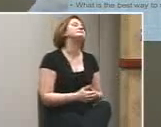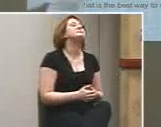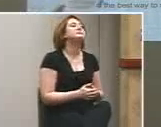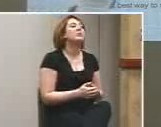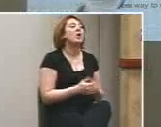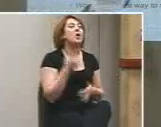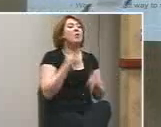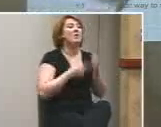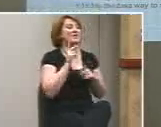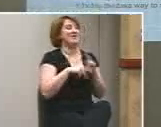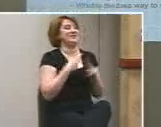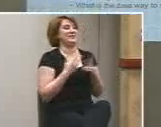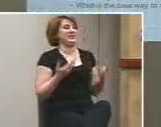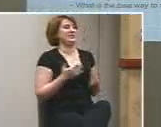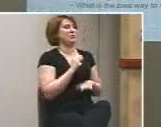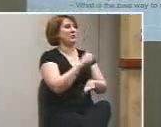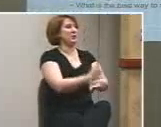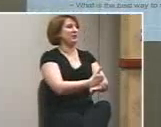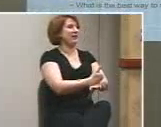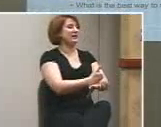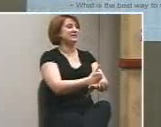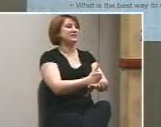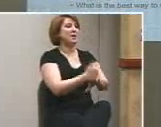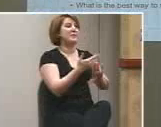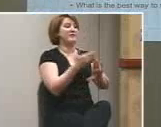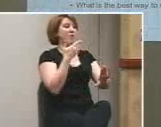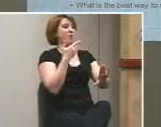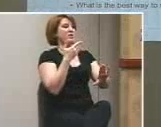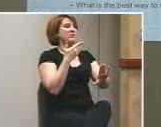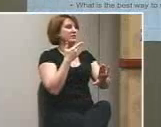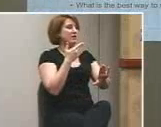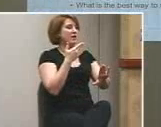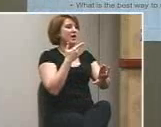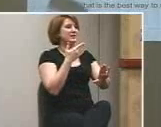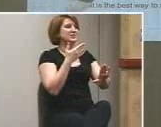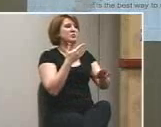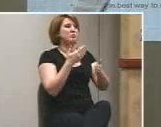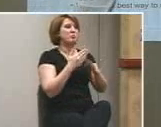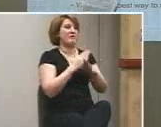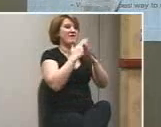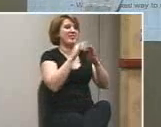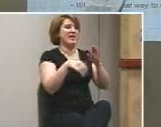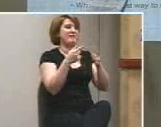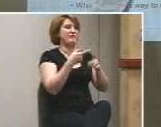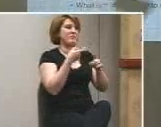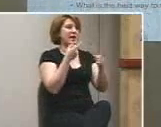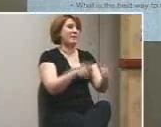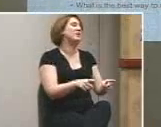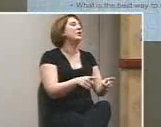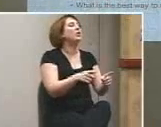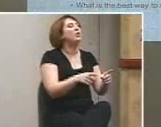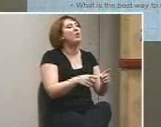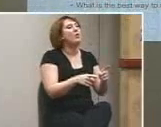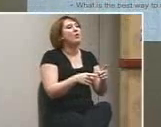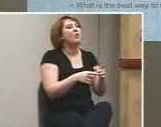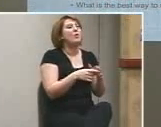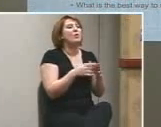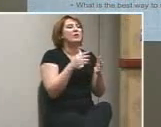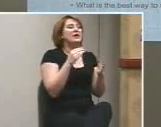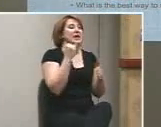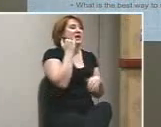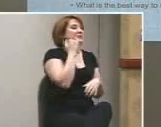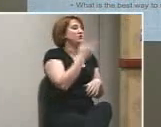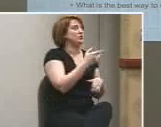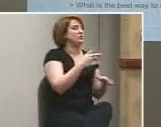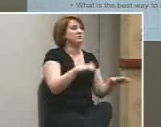What kinds of things can we put in place ahead of time to keep that from happening? What are the contingencies, which means when she does it